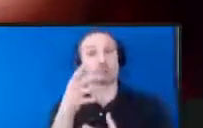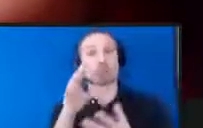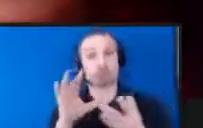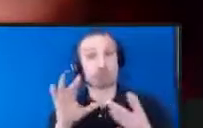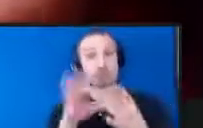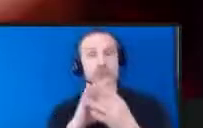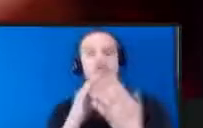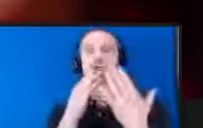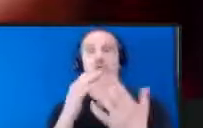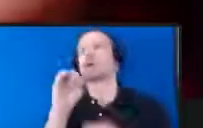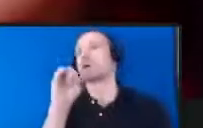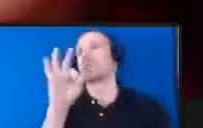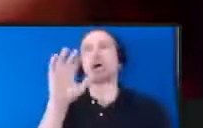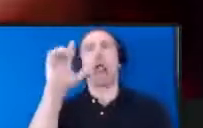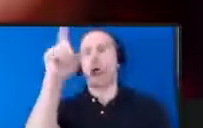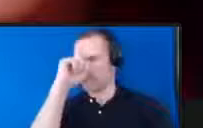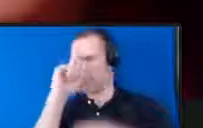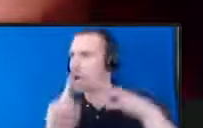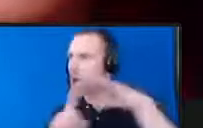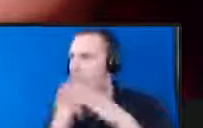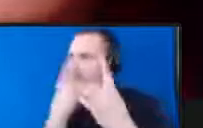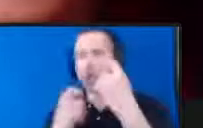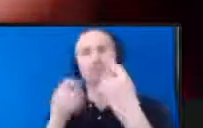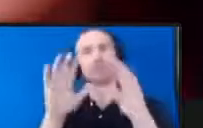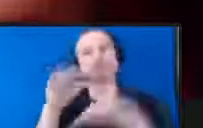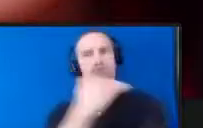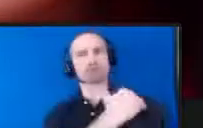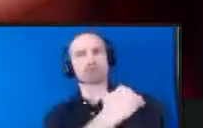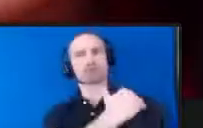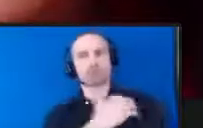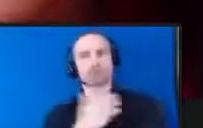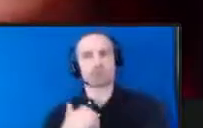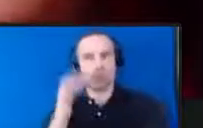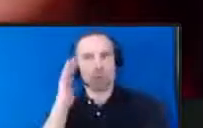let us know. We will get the answers and post them next week on